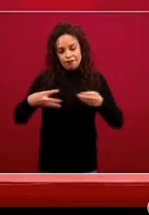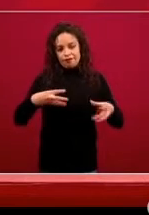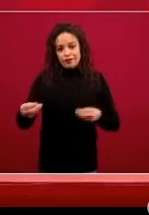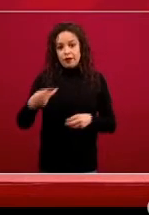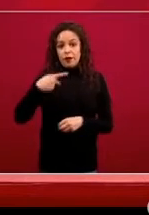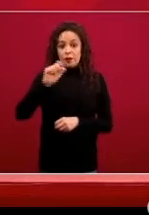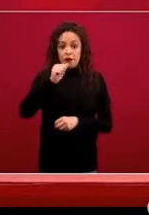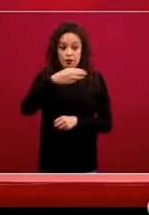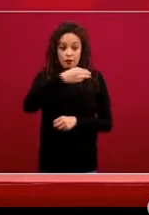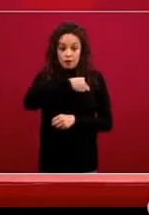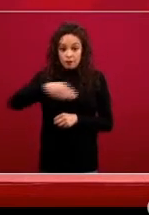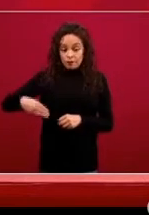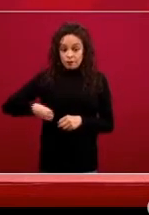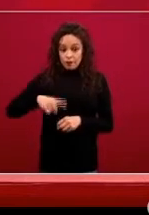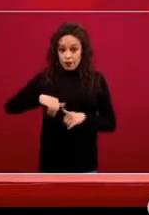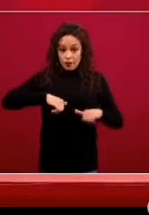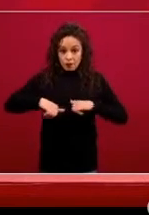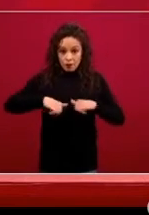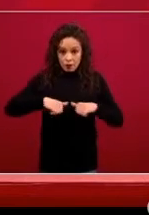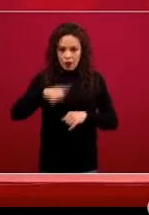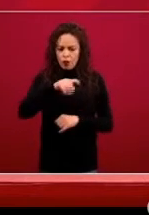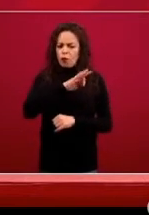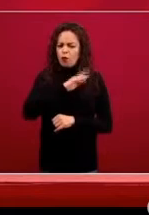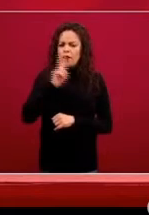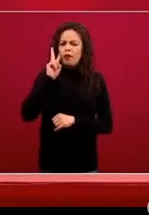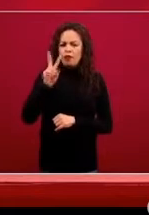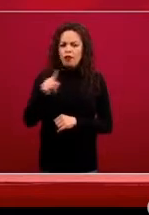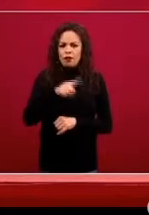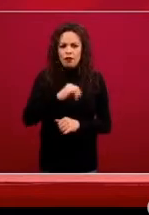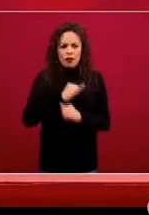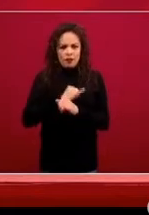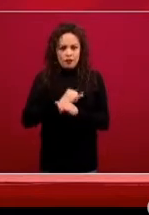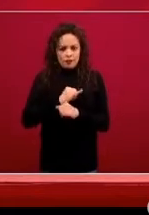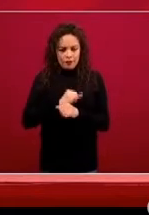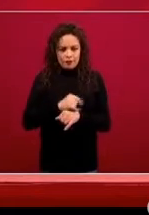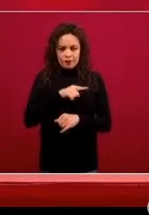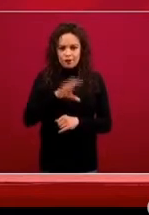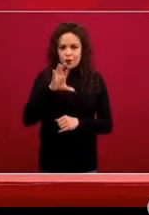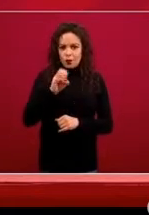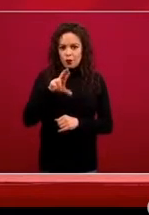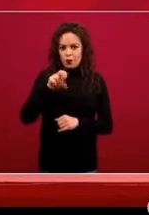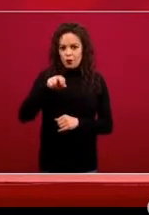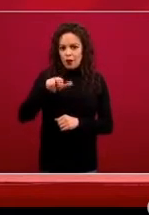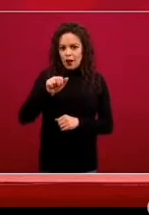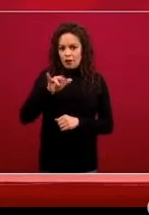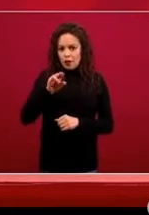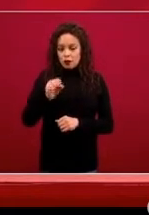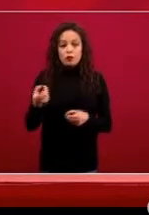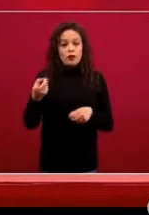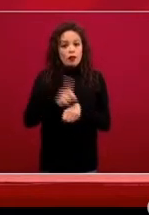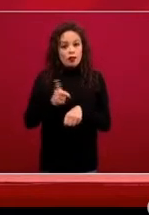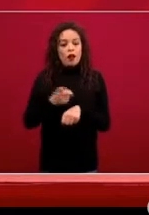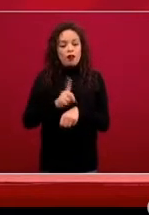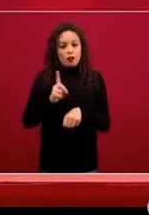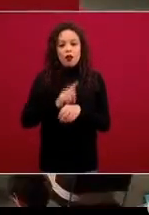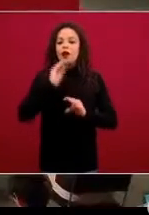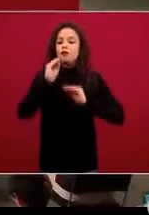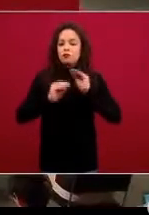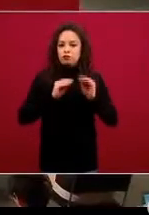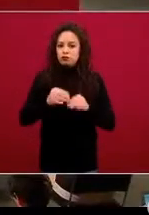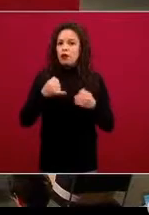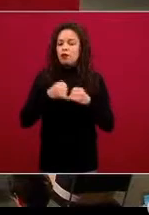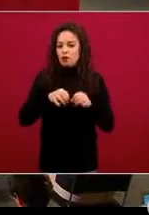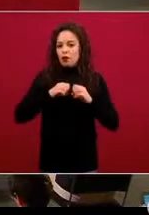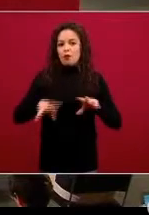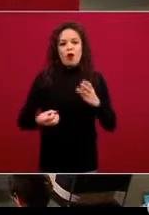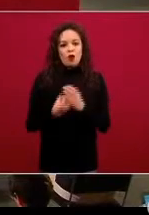That means they have a more active transmission during the past 2 weeks. All of this data can be accessed through the official website and is